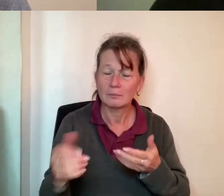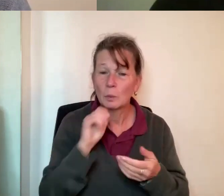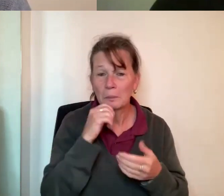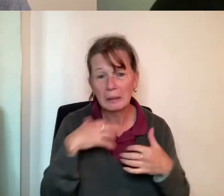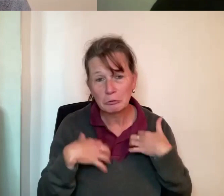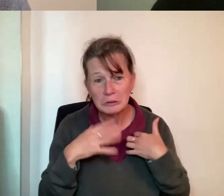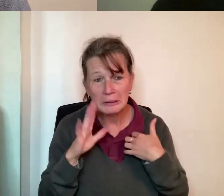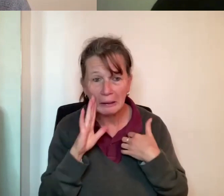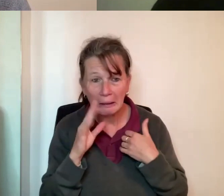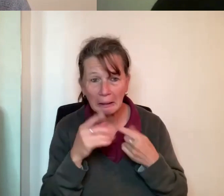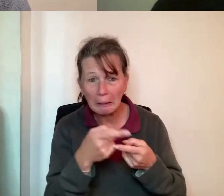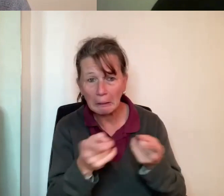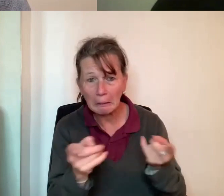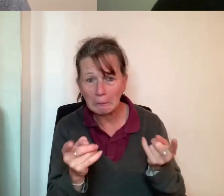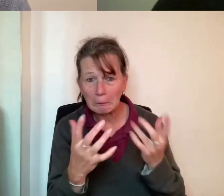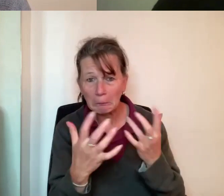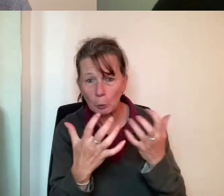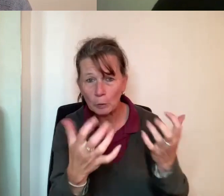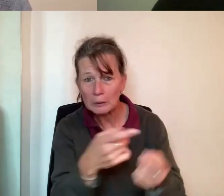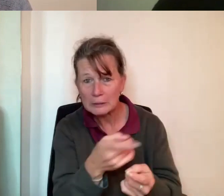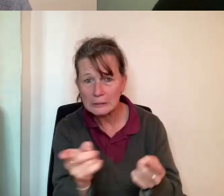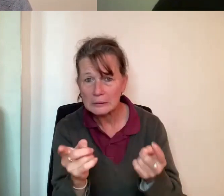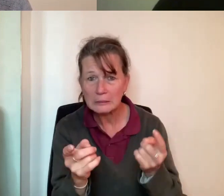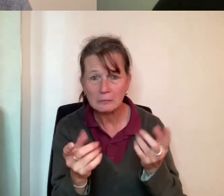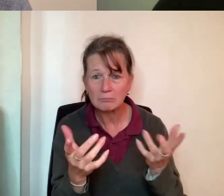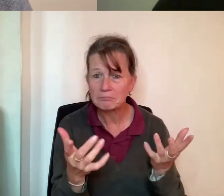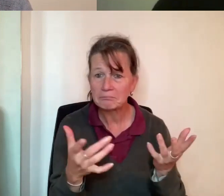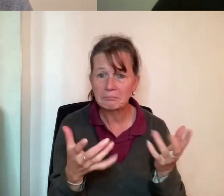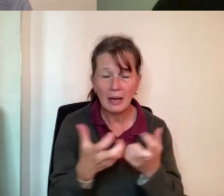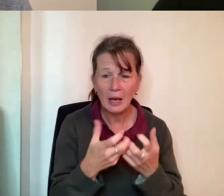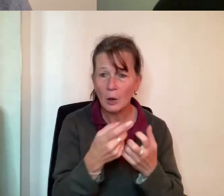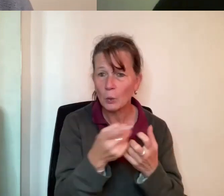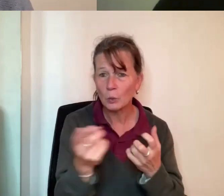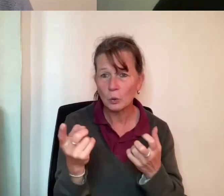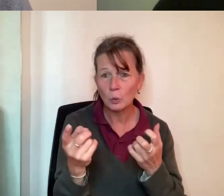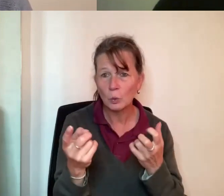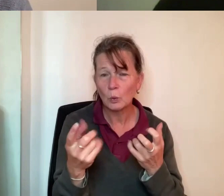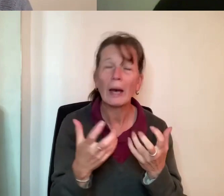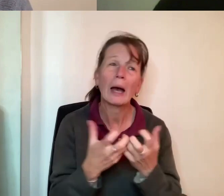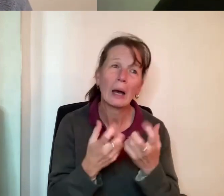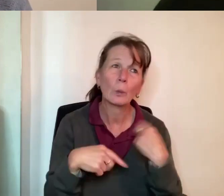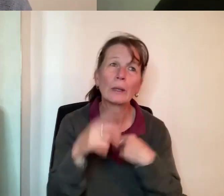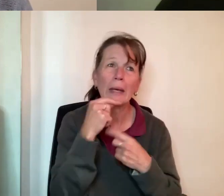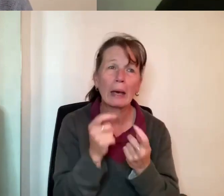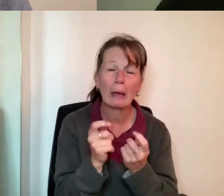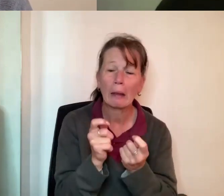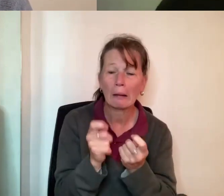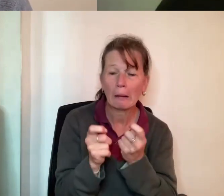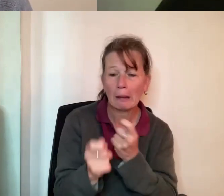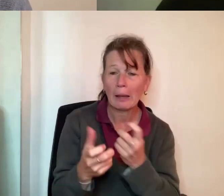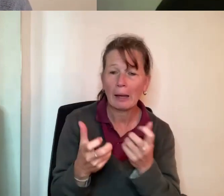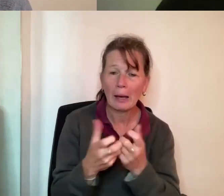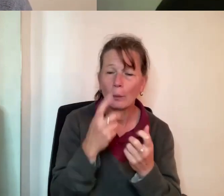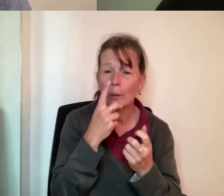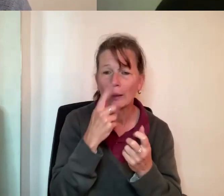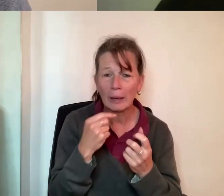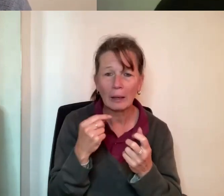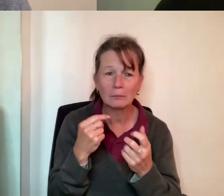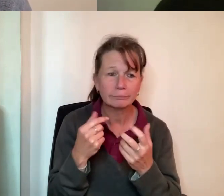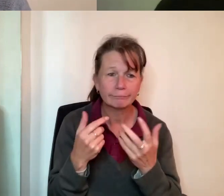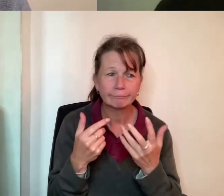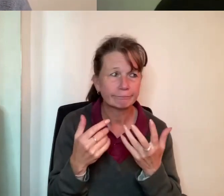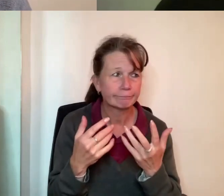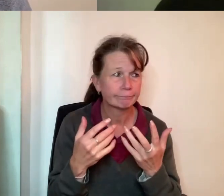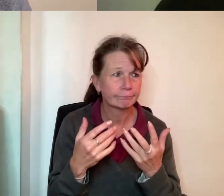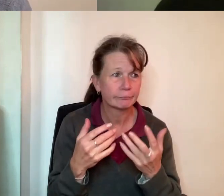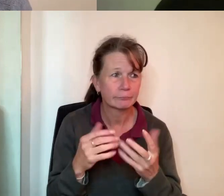to hear from other people about how we did with that and how their experiences with other processes have been